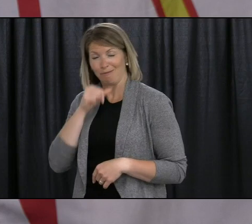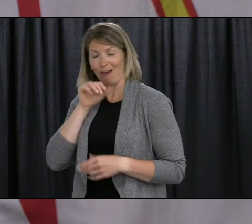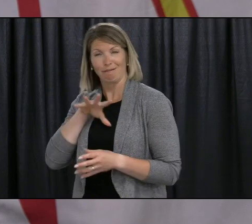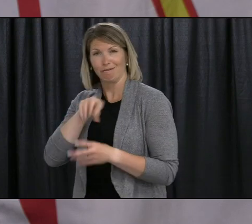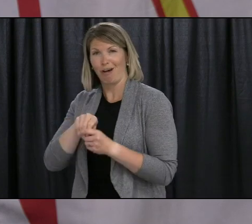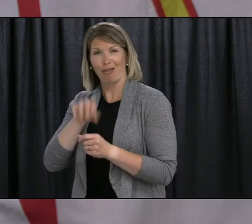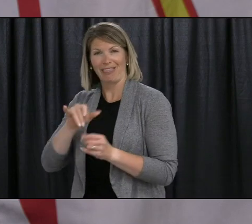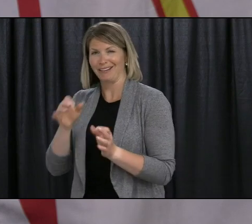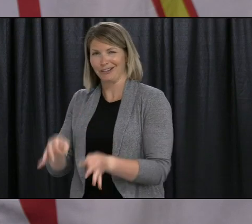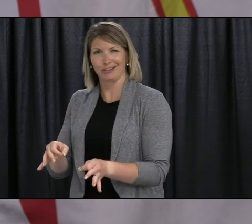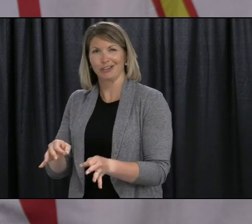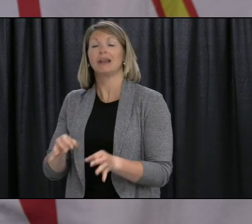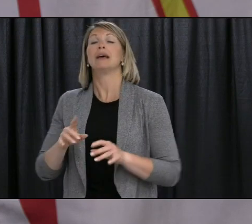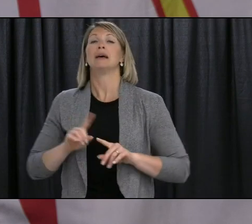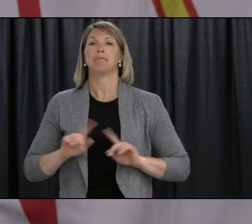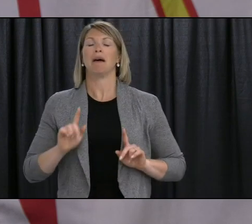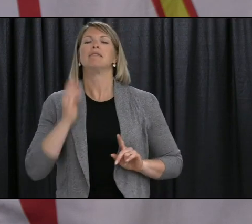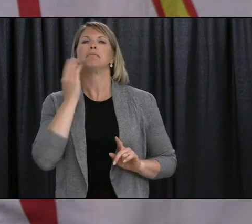certainly